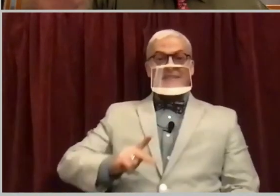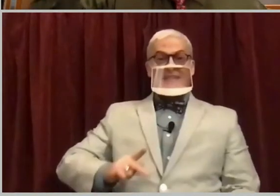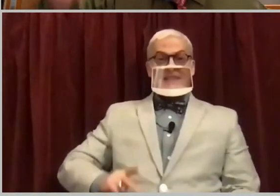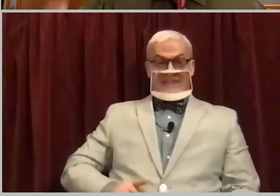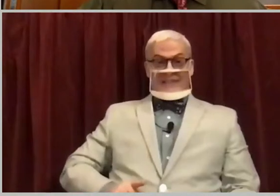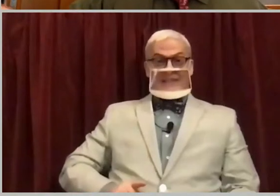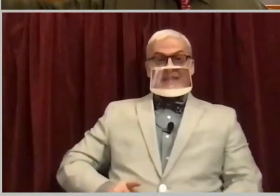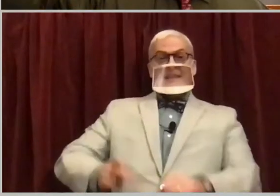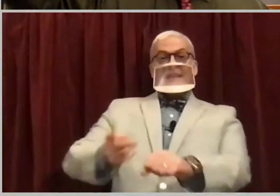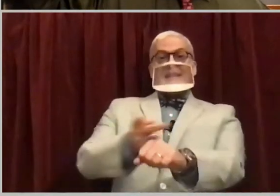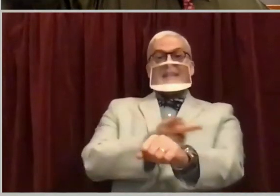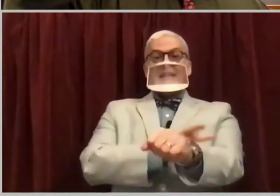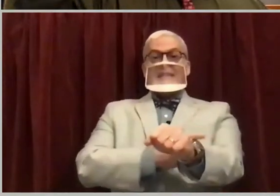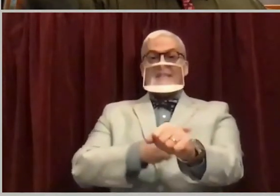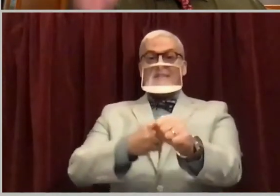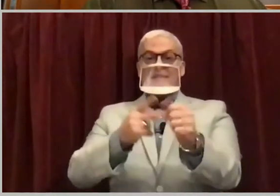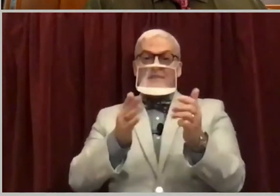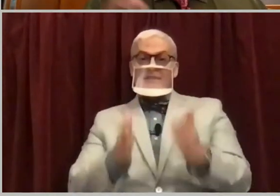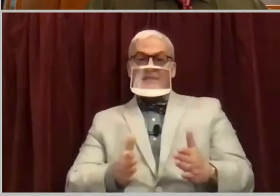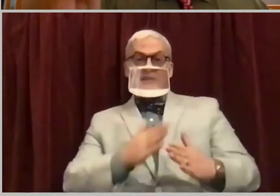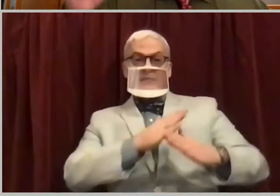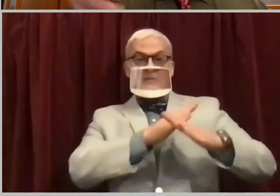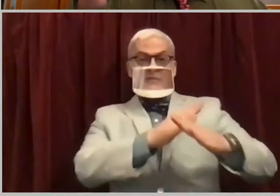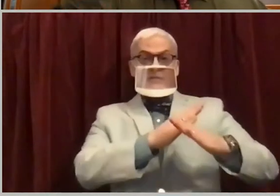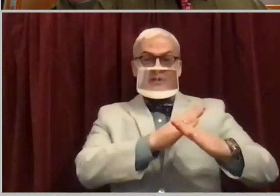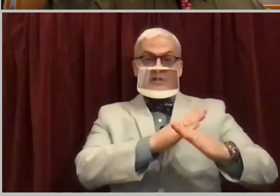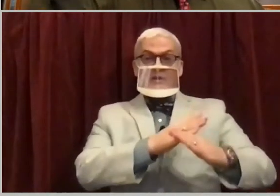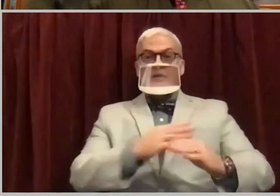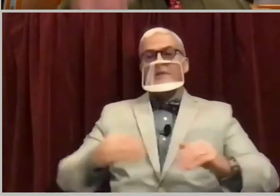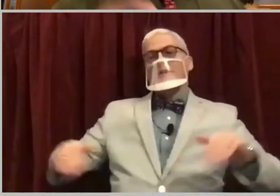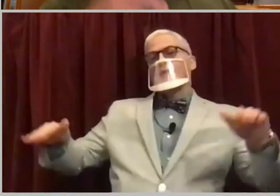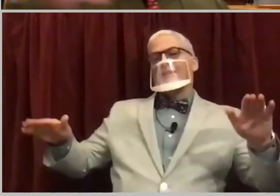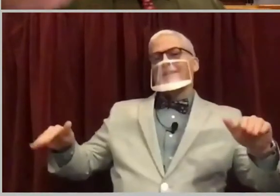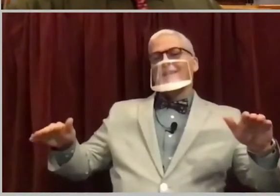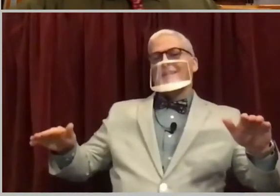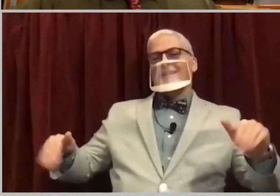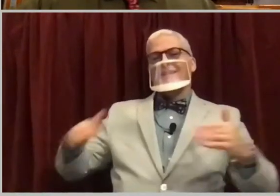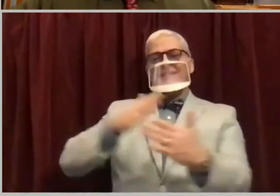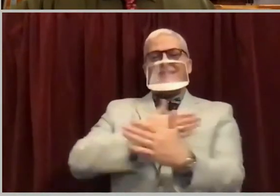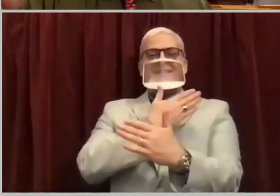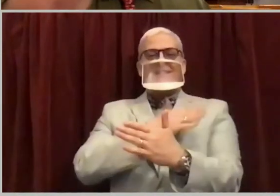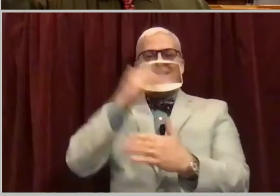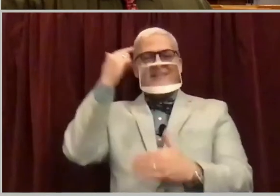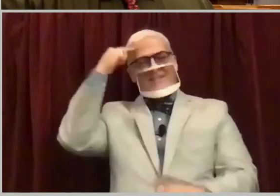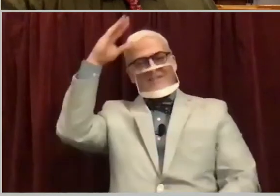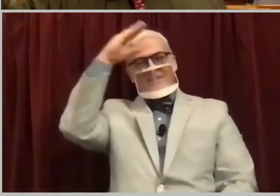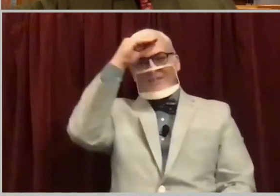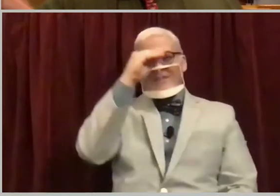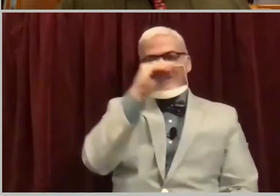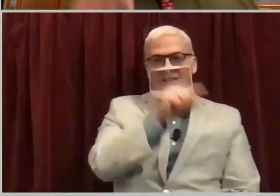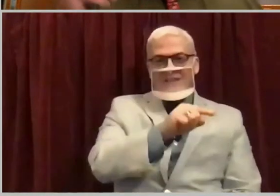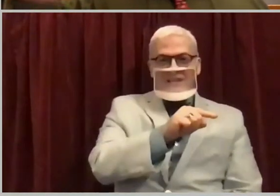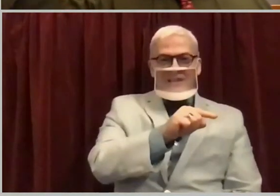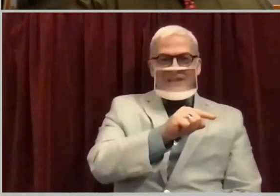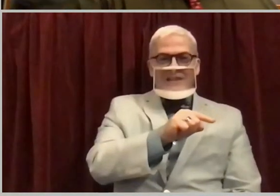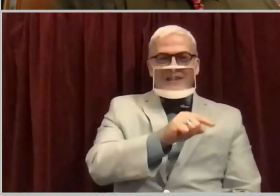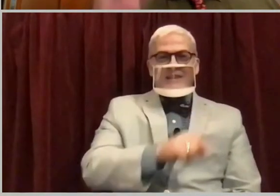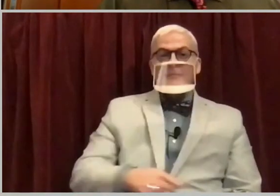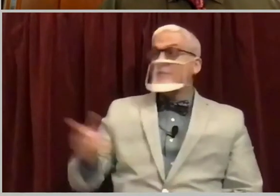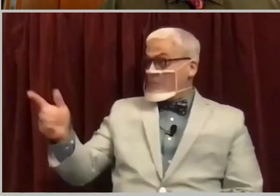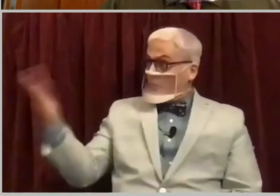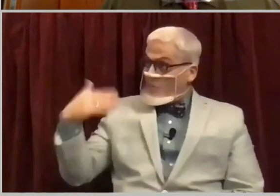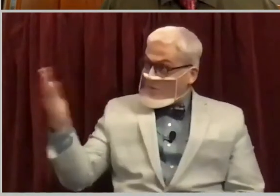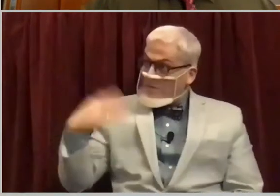This is Christ the King, whom shepherds guard and